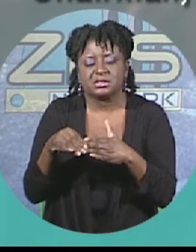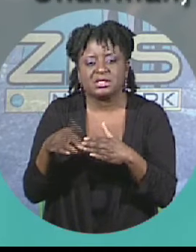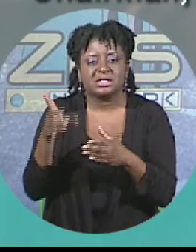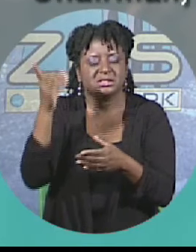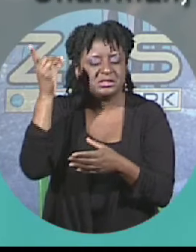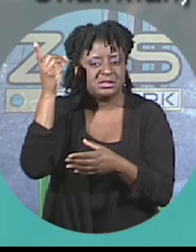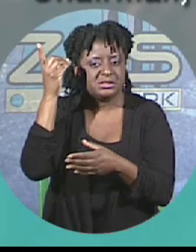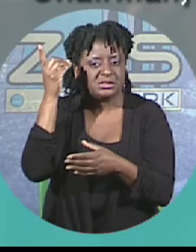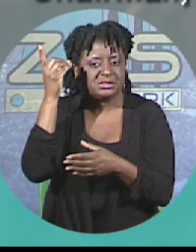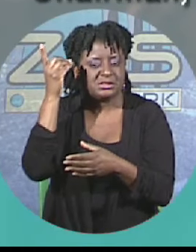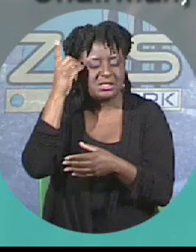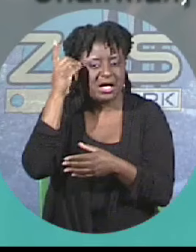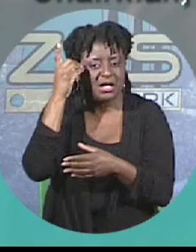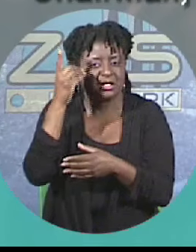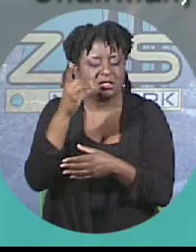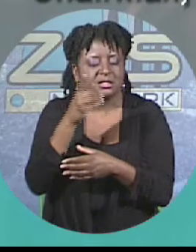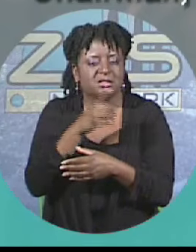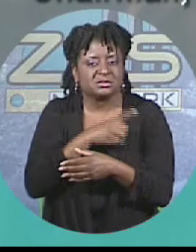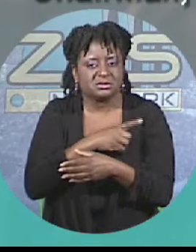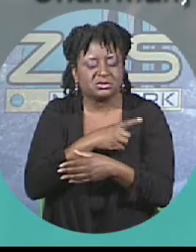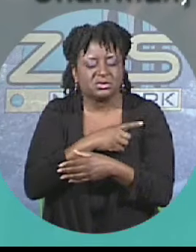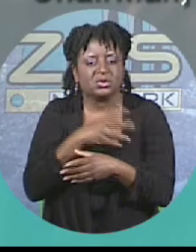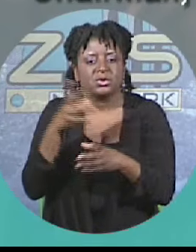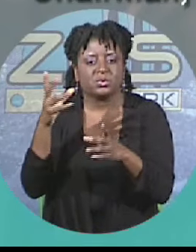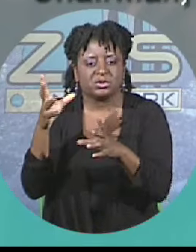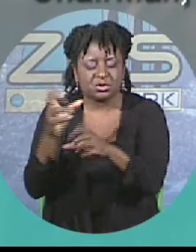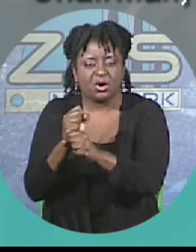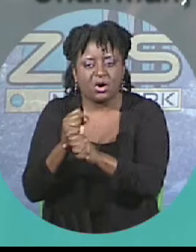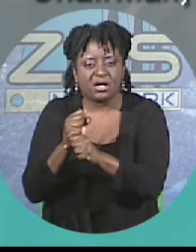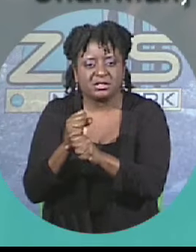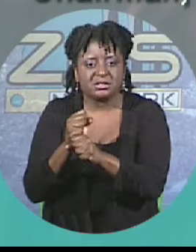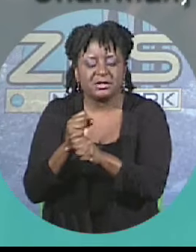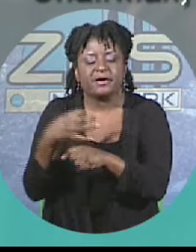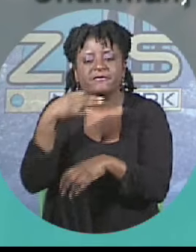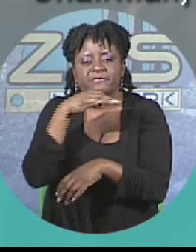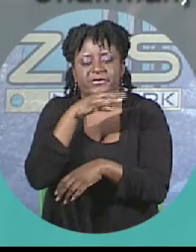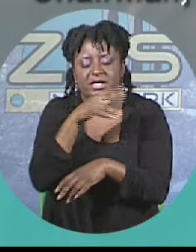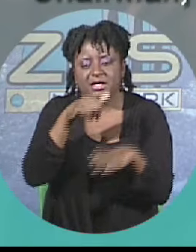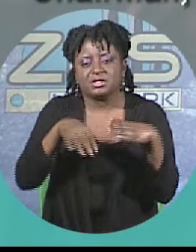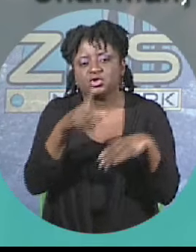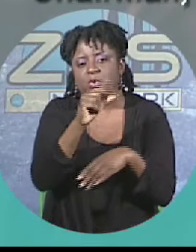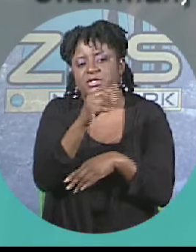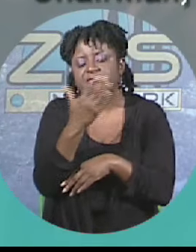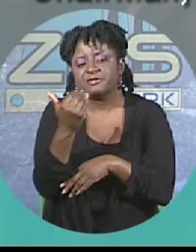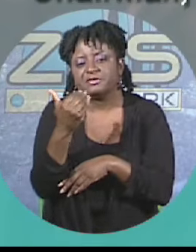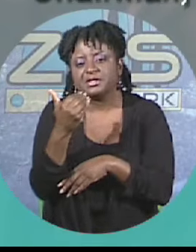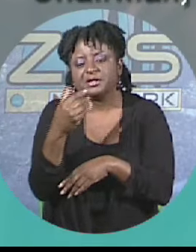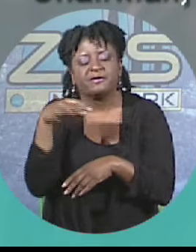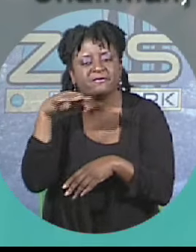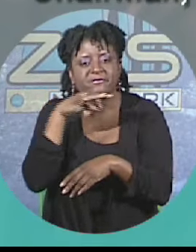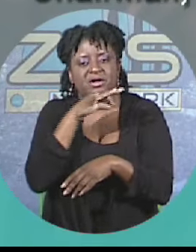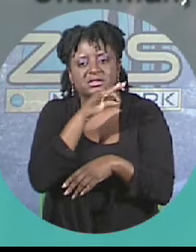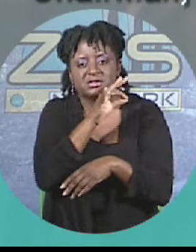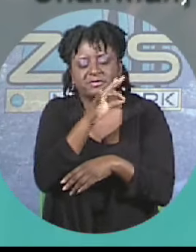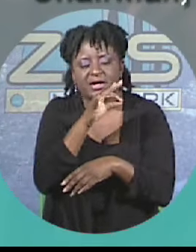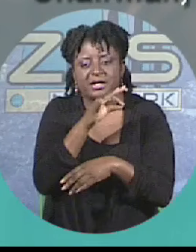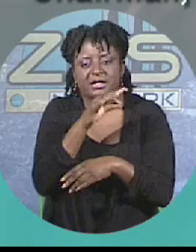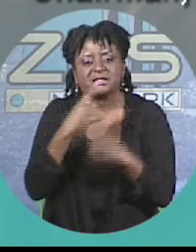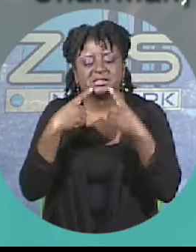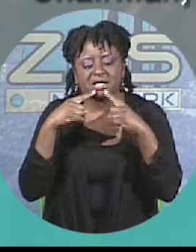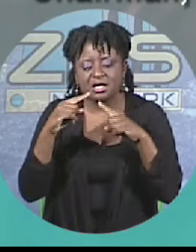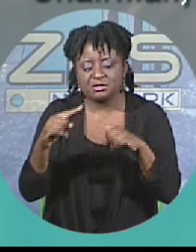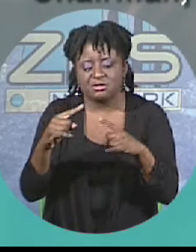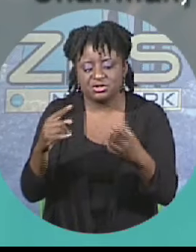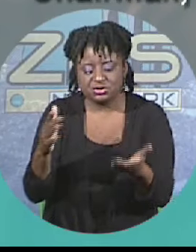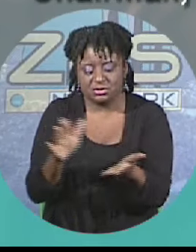red-handed in 2013 falsifying invoices. I have the attached evidence that I attached to my press